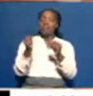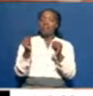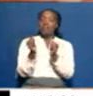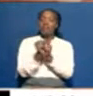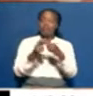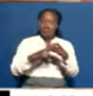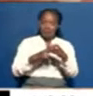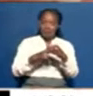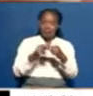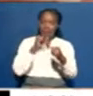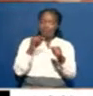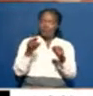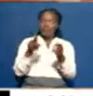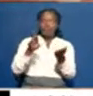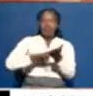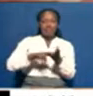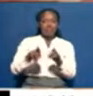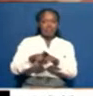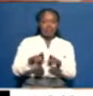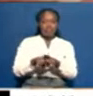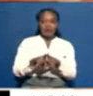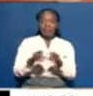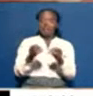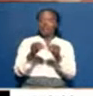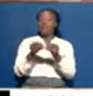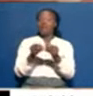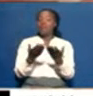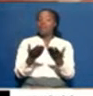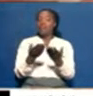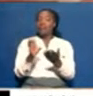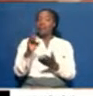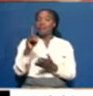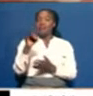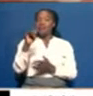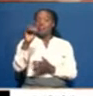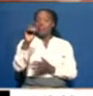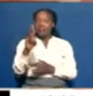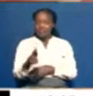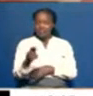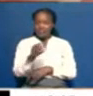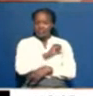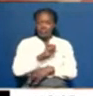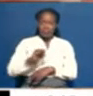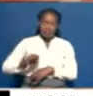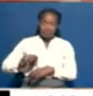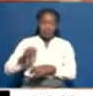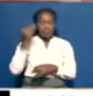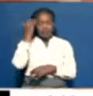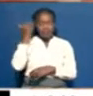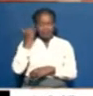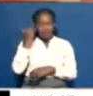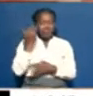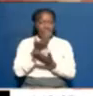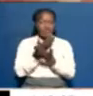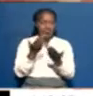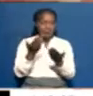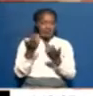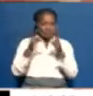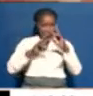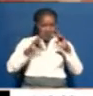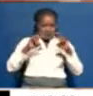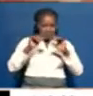same. Speaking during a breakfast meeting with editors, the Chief Justice said the Supreme Court will be retreating this week to interrogate its system on